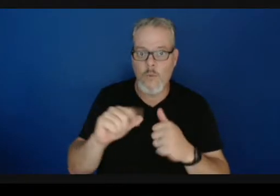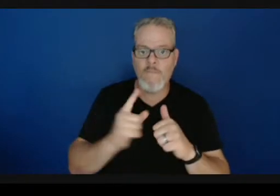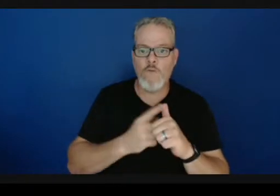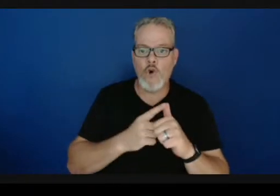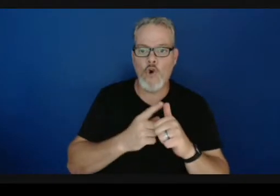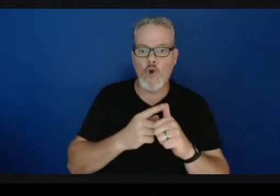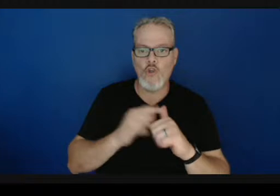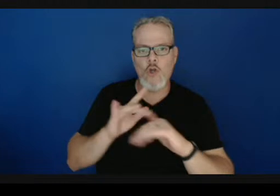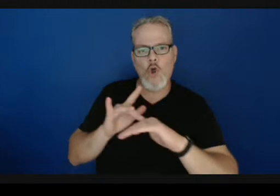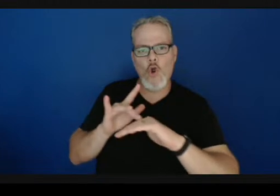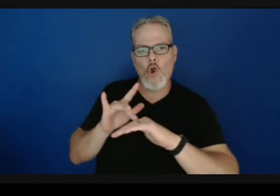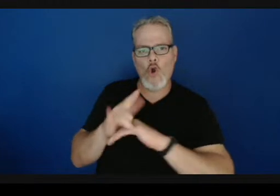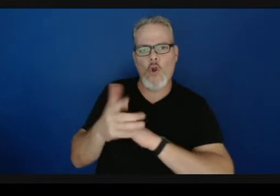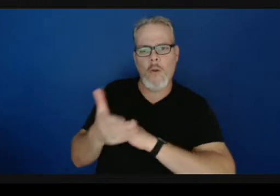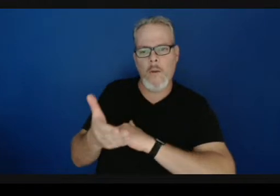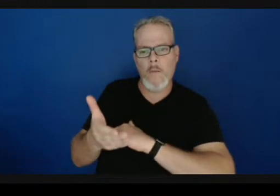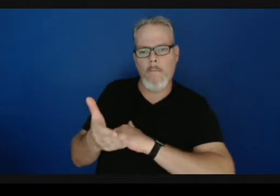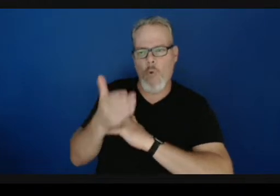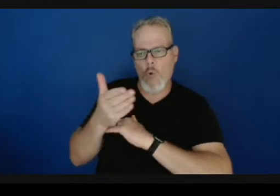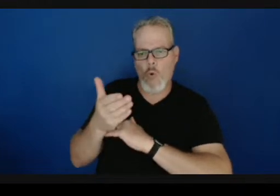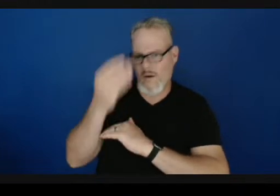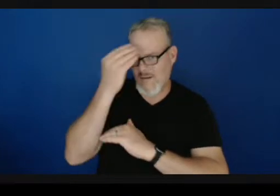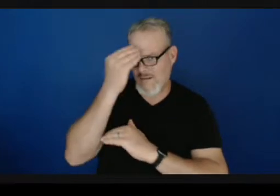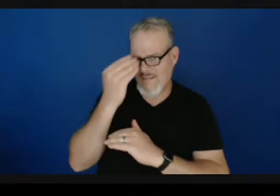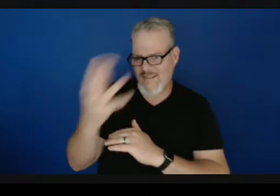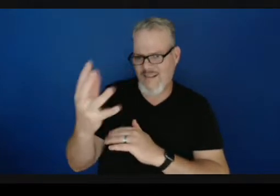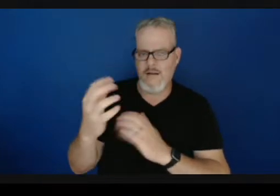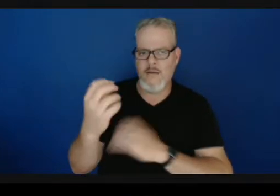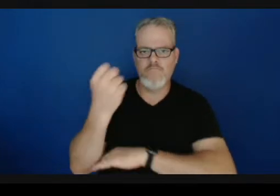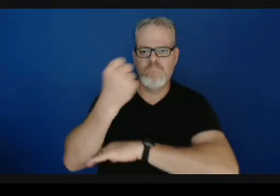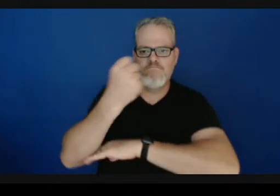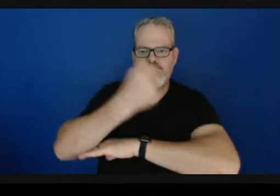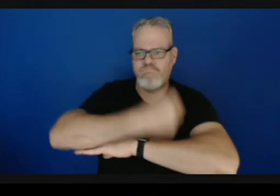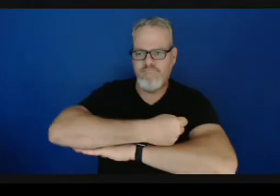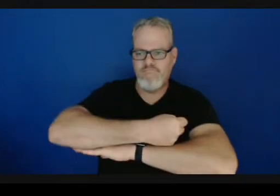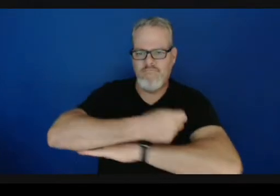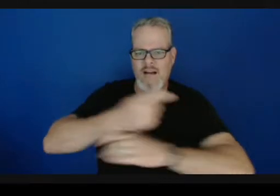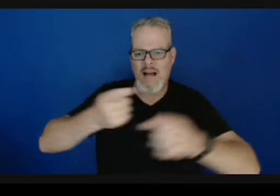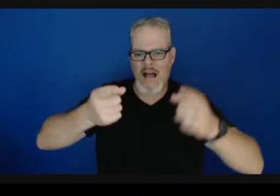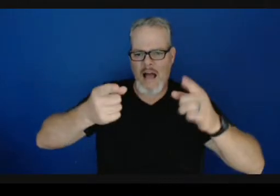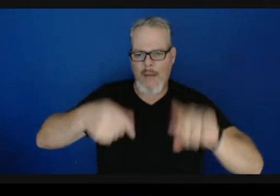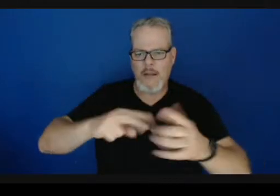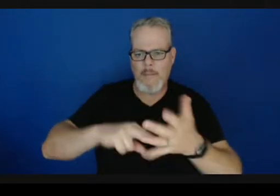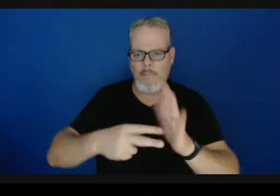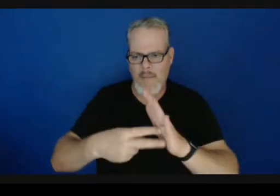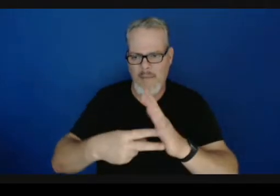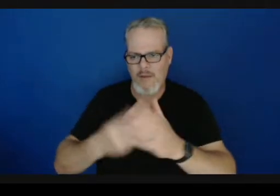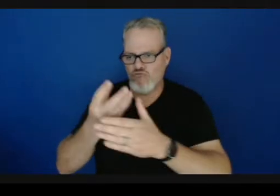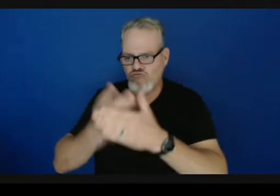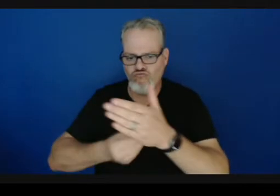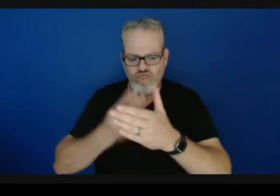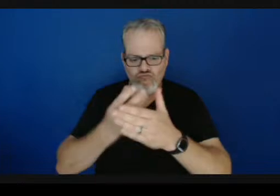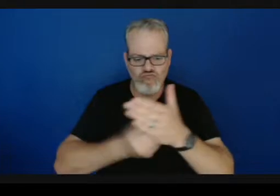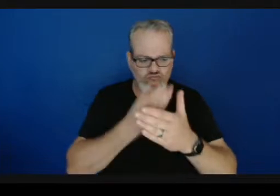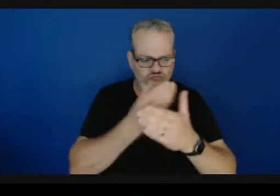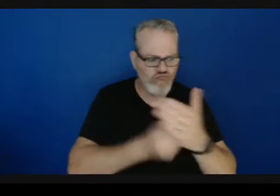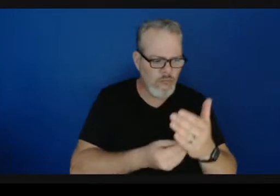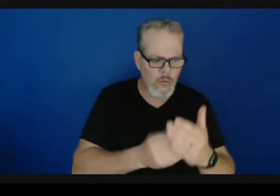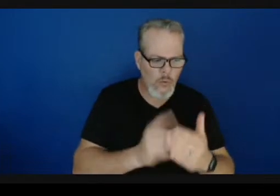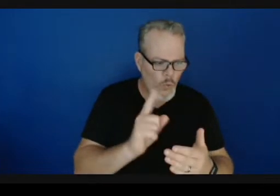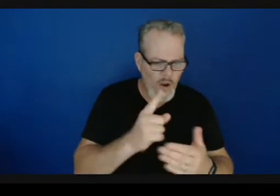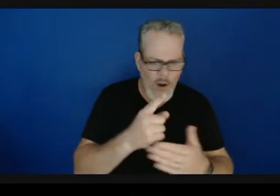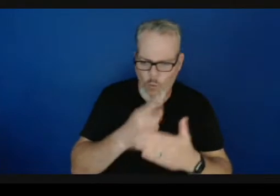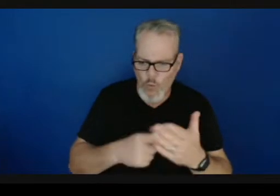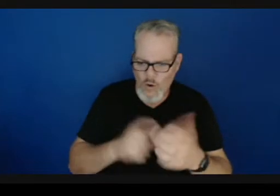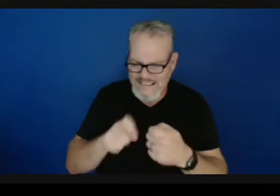the morning, noting that there was an outage occurring and there might be gaps in data online. And then the